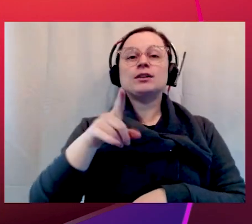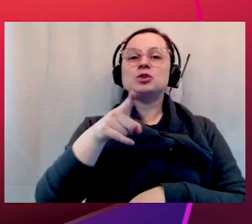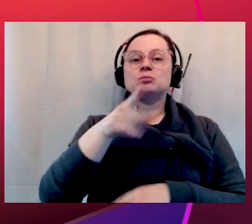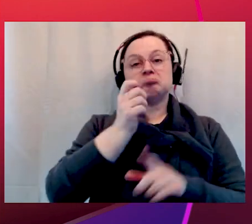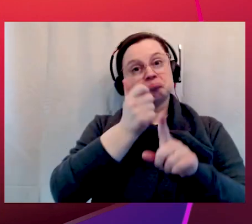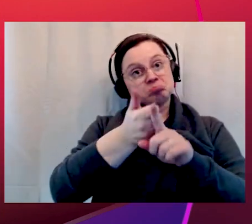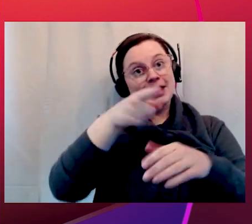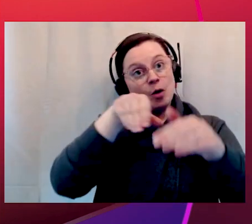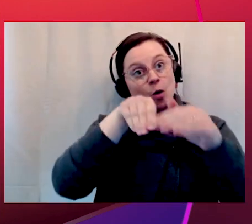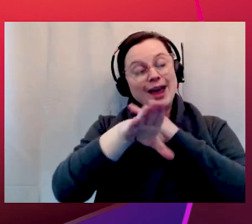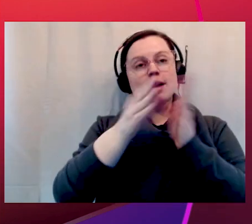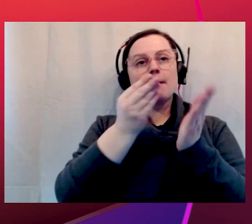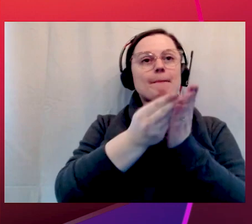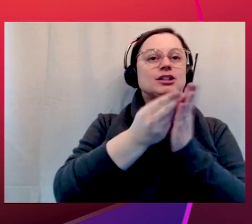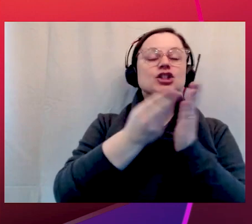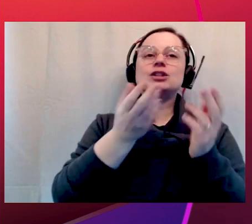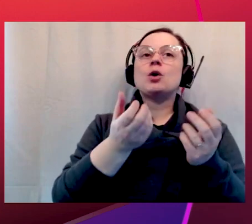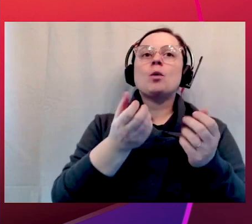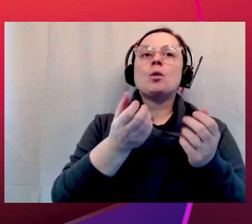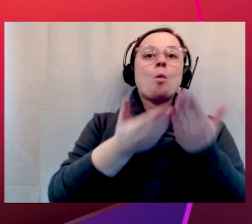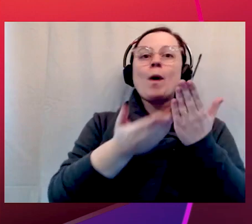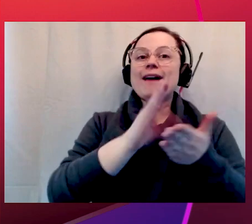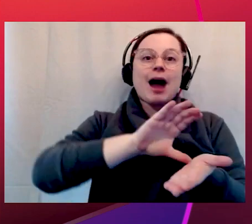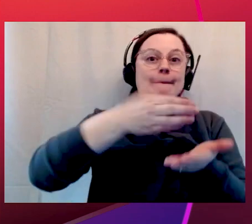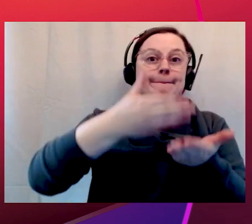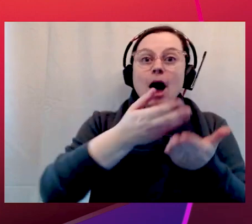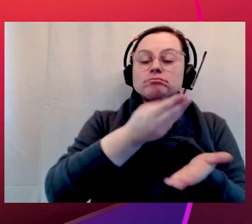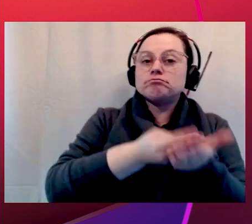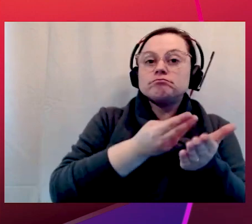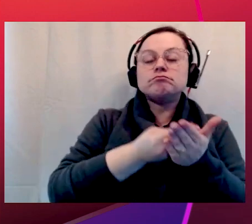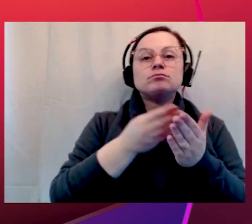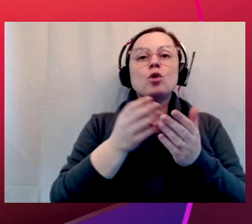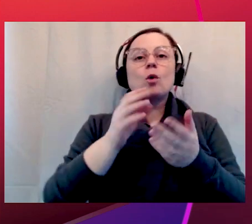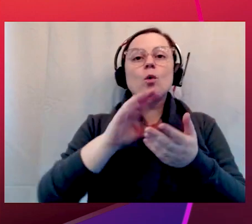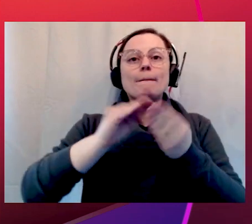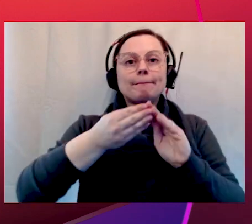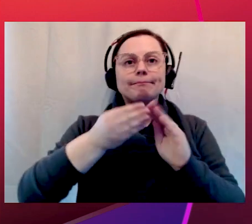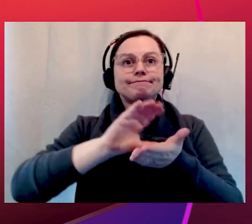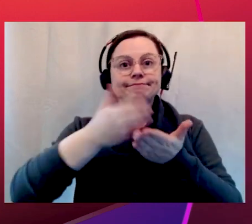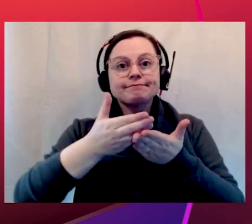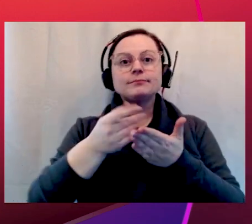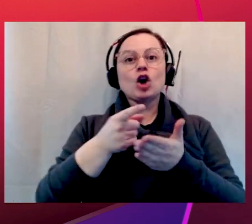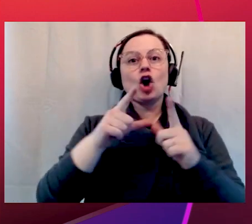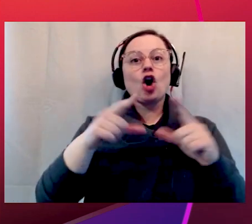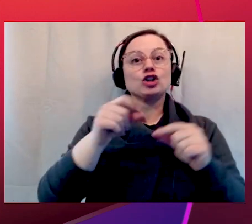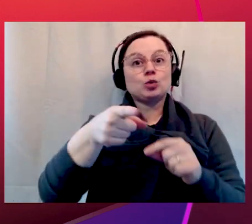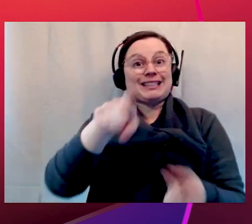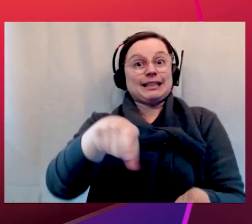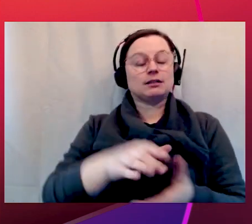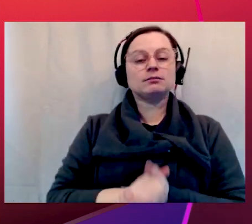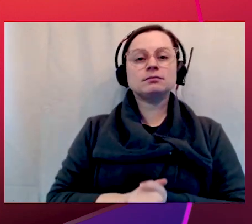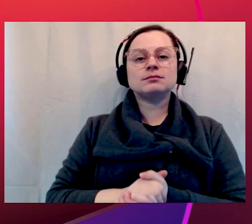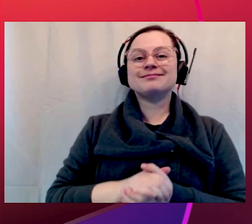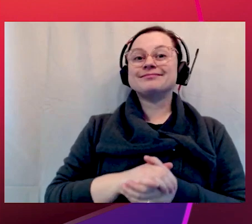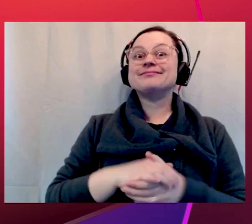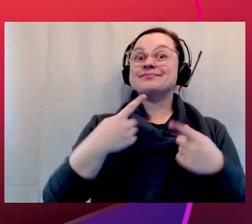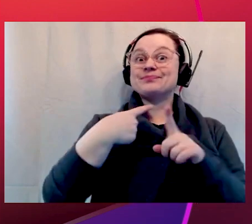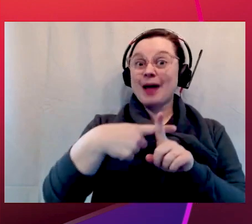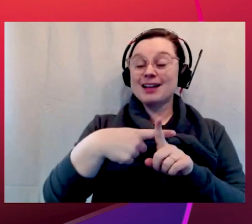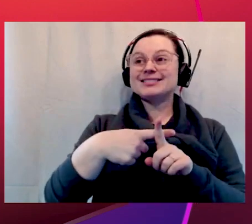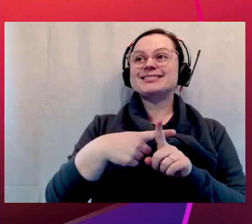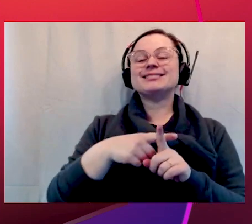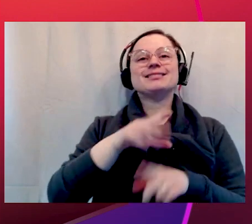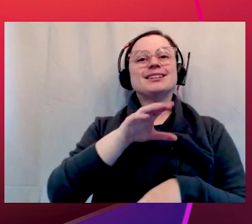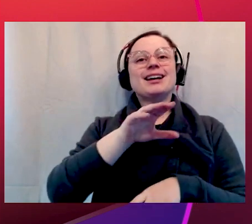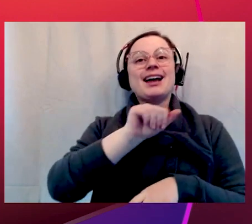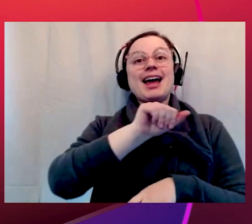any denomination or amount that you're looking for in gift card codes. And then also another thing I forgot to mention is that you can also align the Amazon gift card brand with